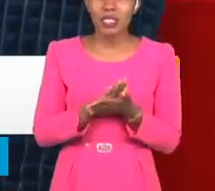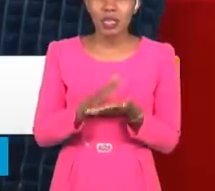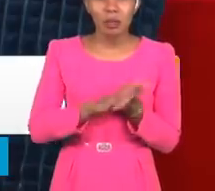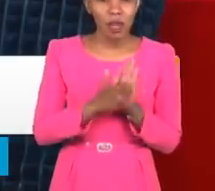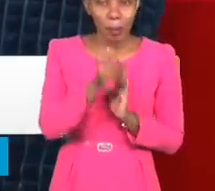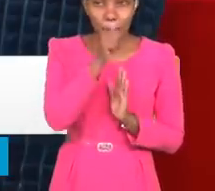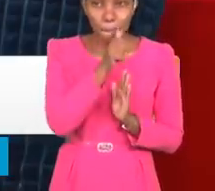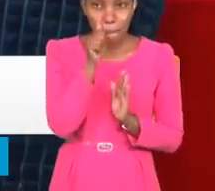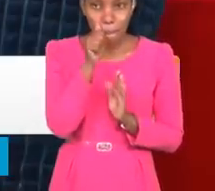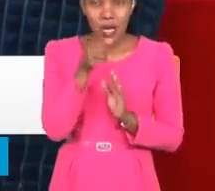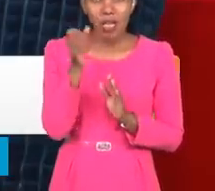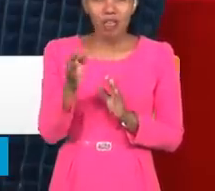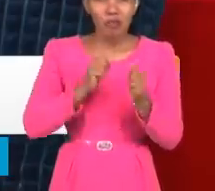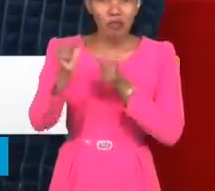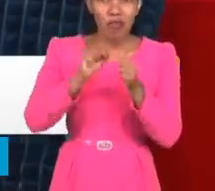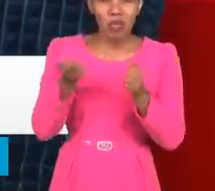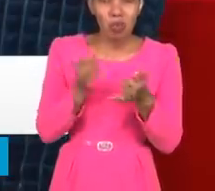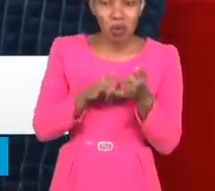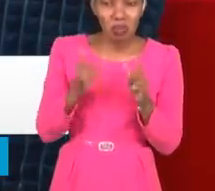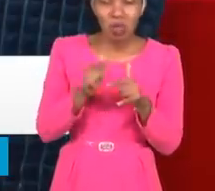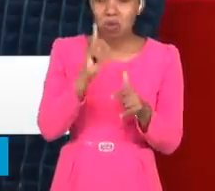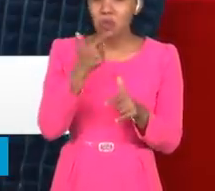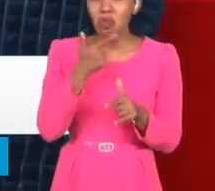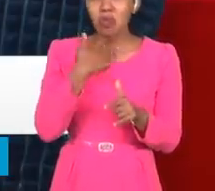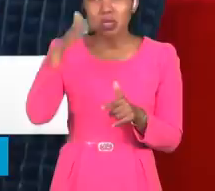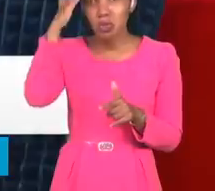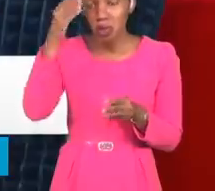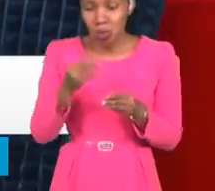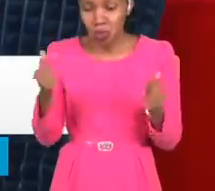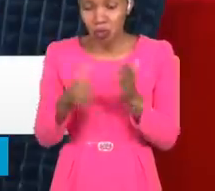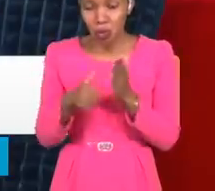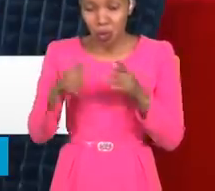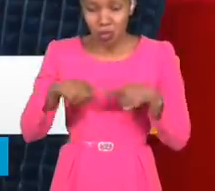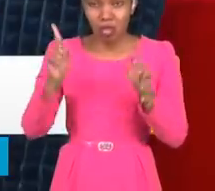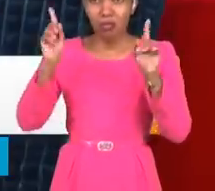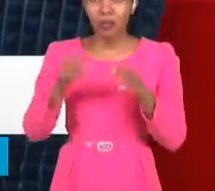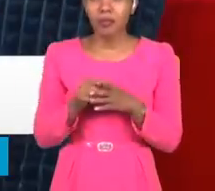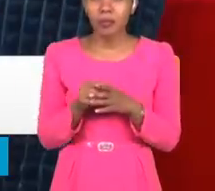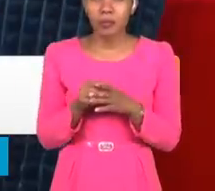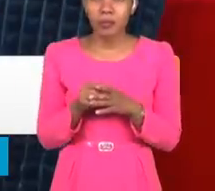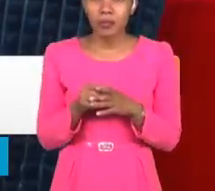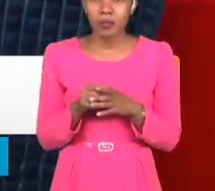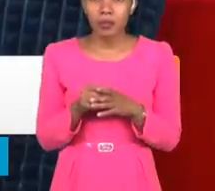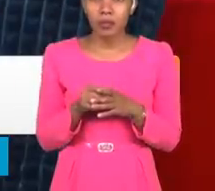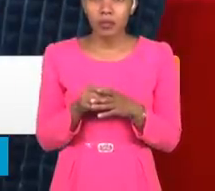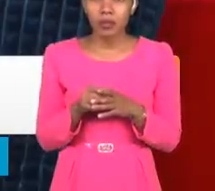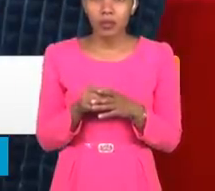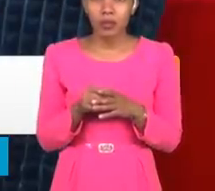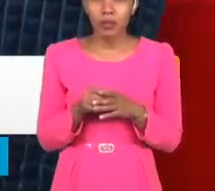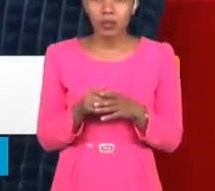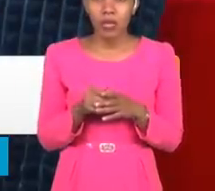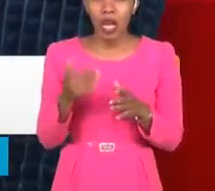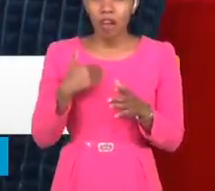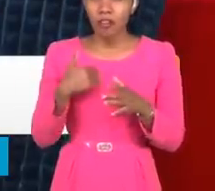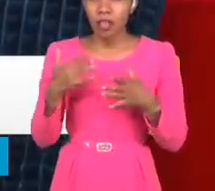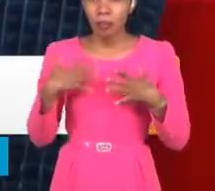private. Ukichapana na yeye, who mm-hmm. wants to know? Sort your issues. Mm-hmm. You've seen. Let me digress a bit. Yeah, yeah. There are